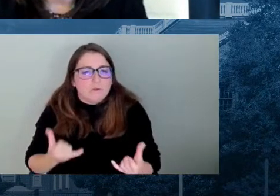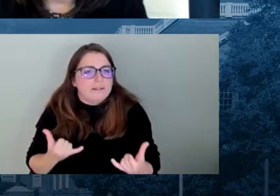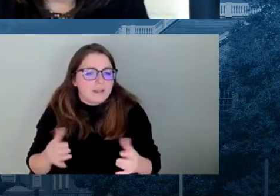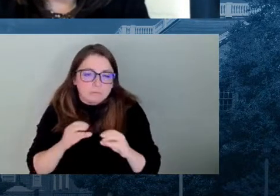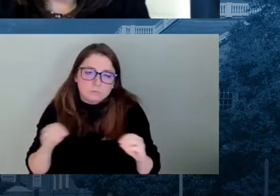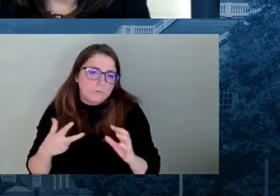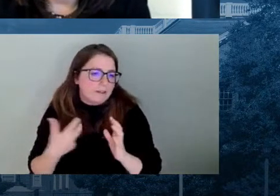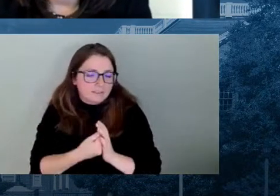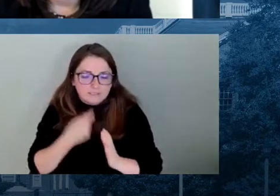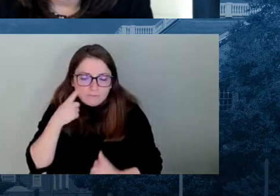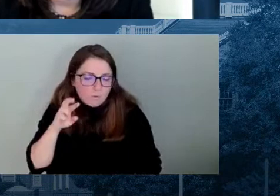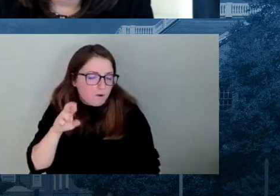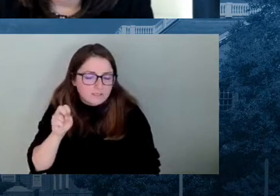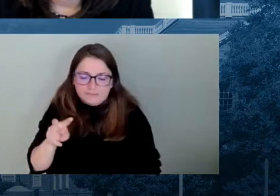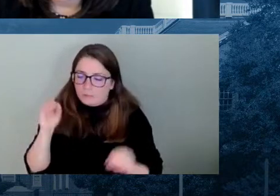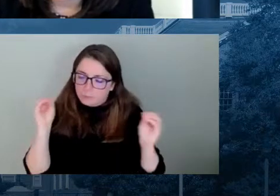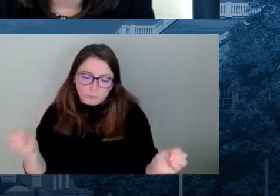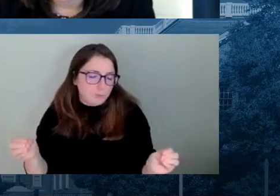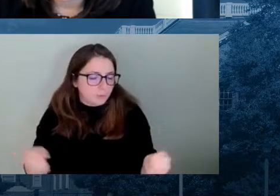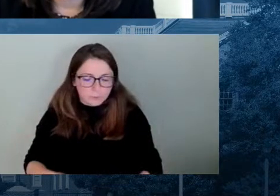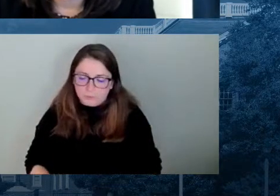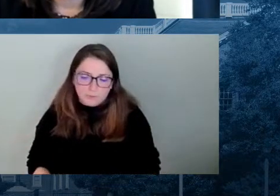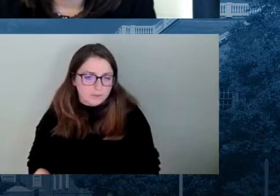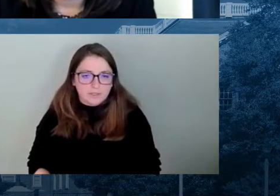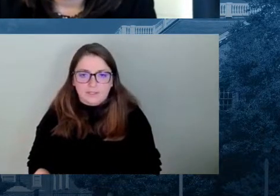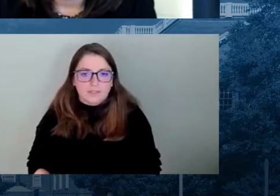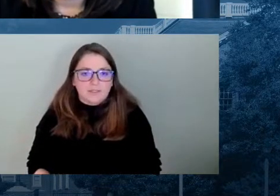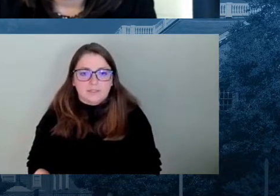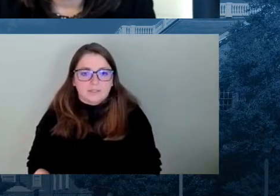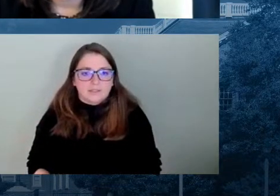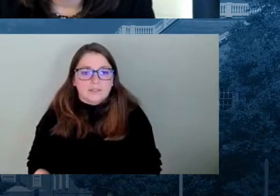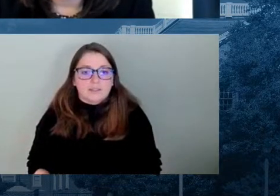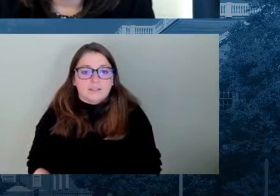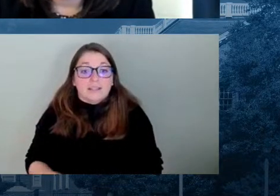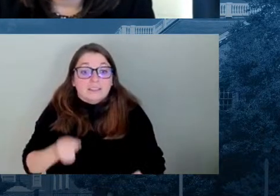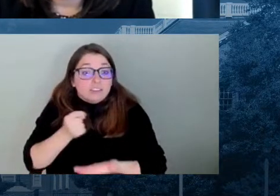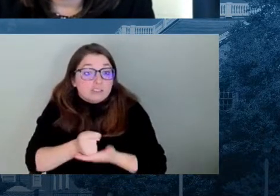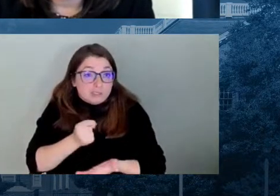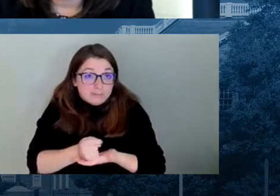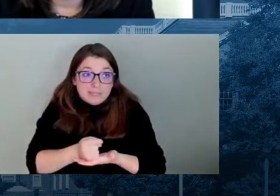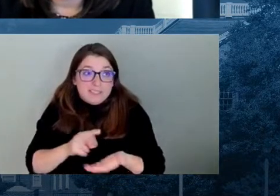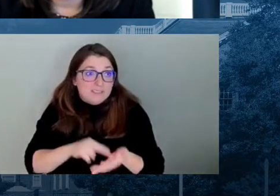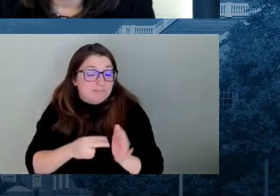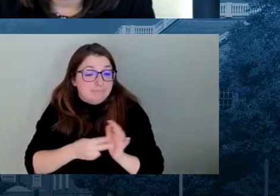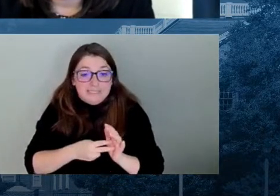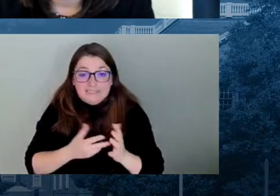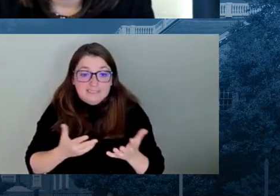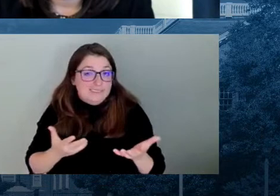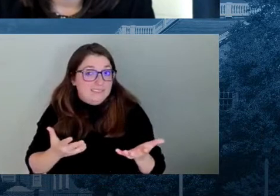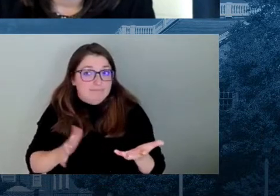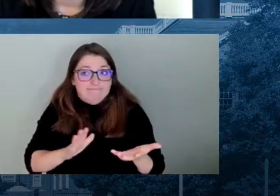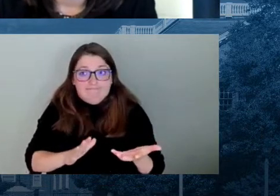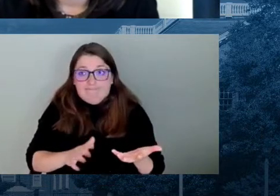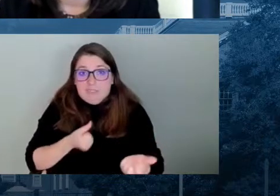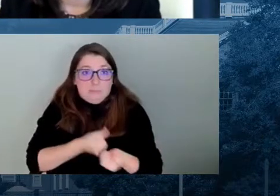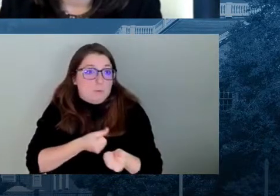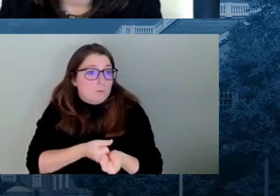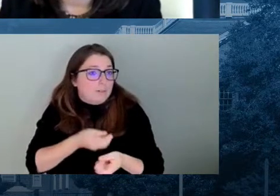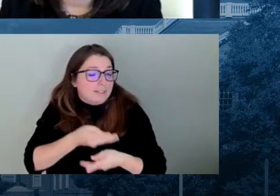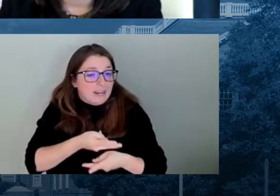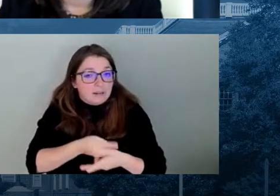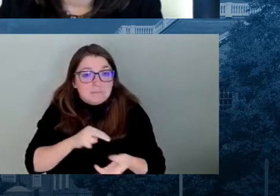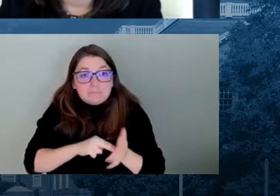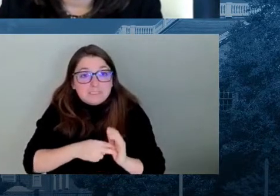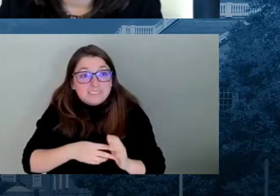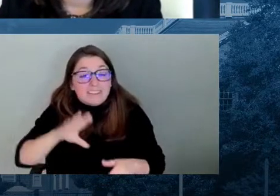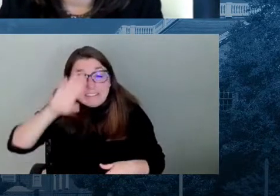vaccine for RSV, and the treatment is supportive care. So we tend to treat the fever and also ensure that we're providing